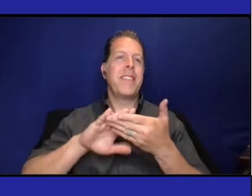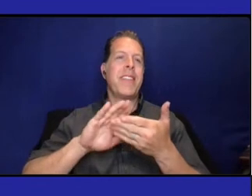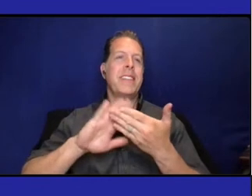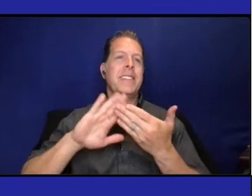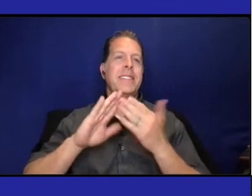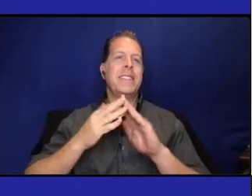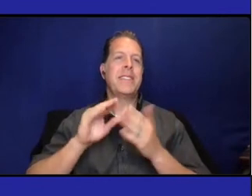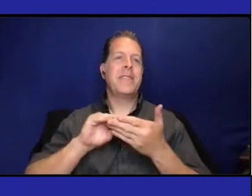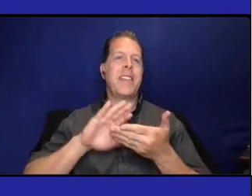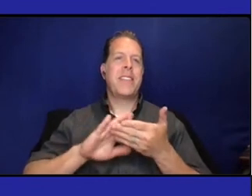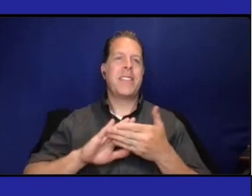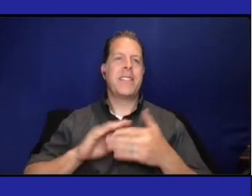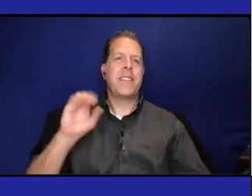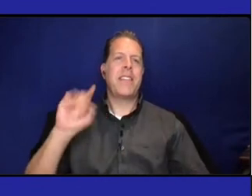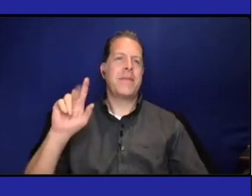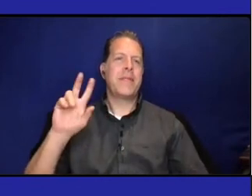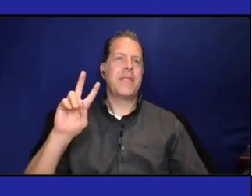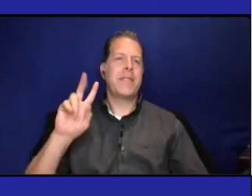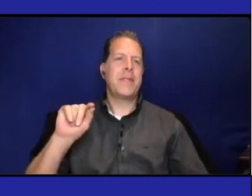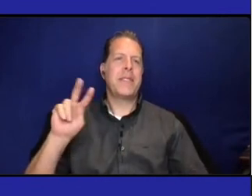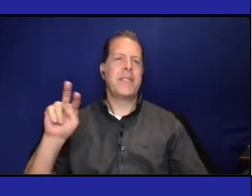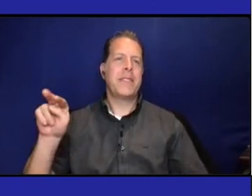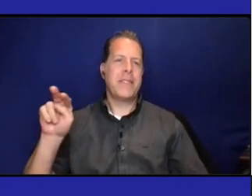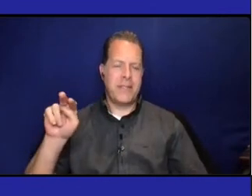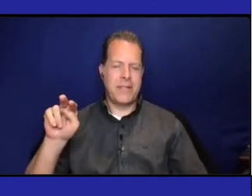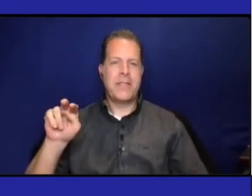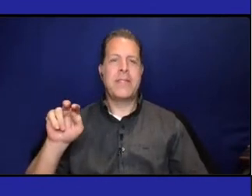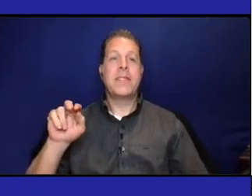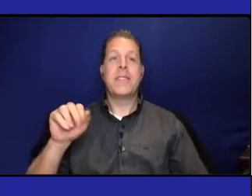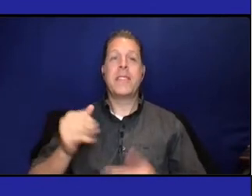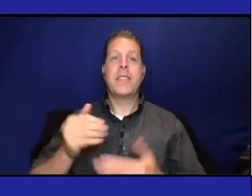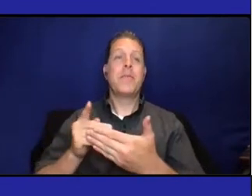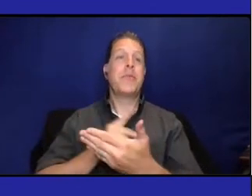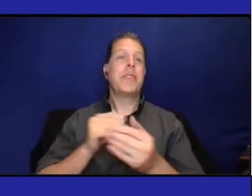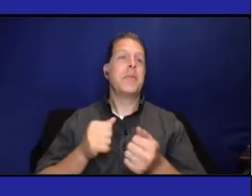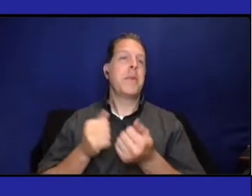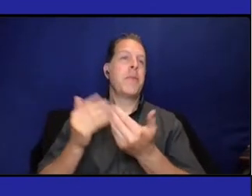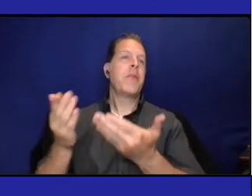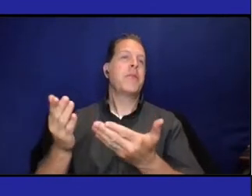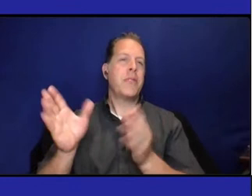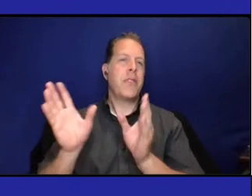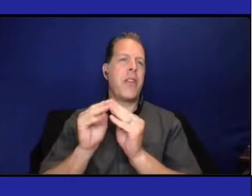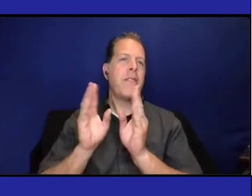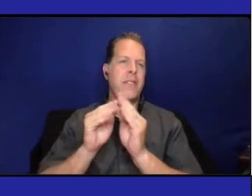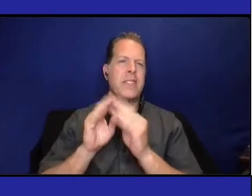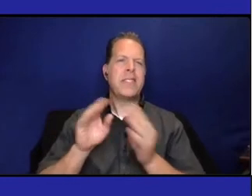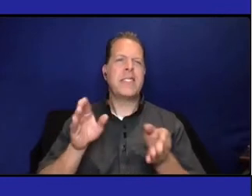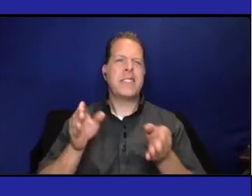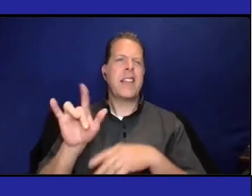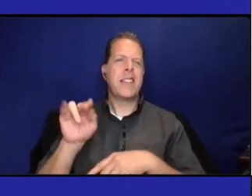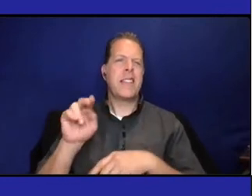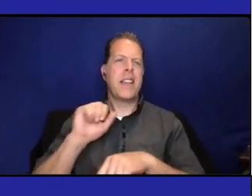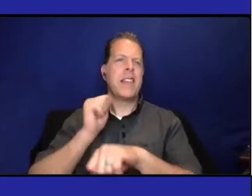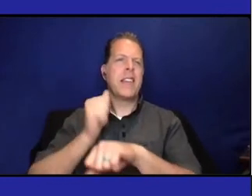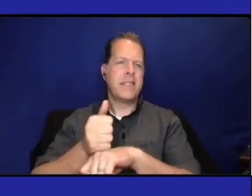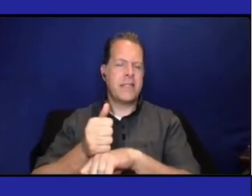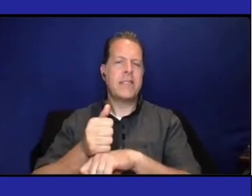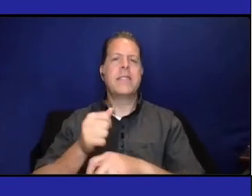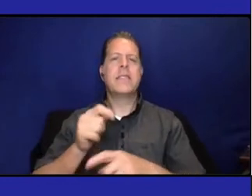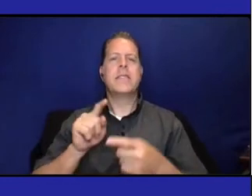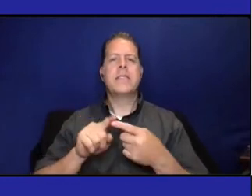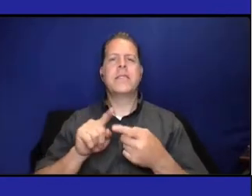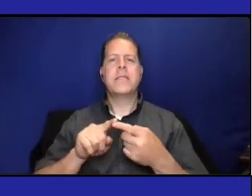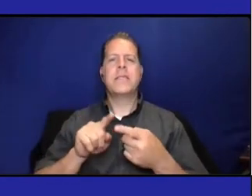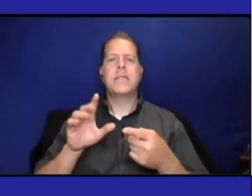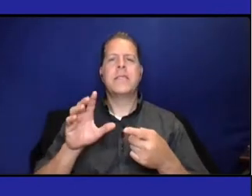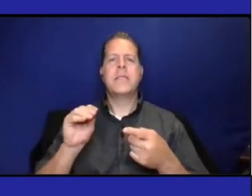of 22. There was a pre-proposal conference, a proposal deadline. The